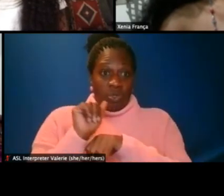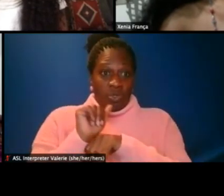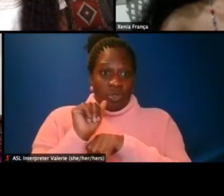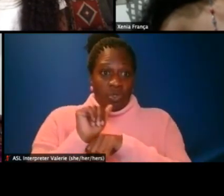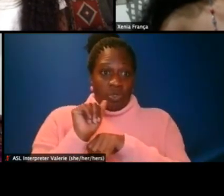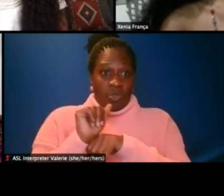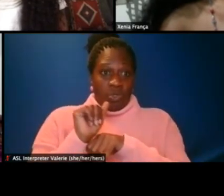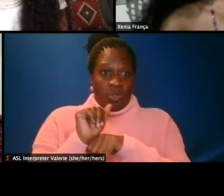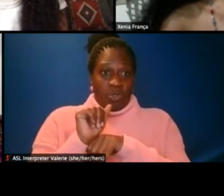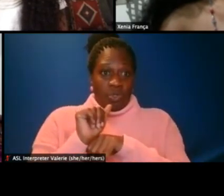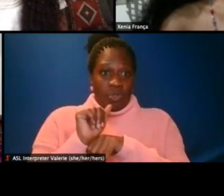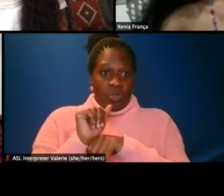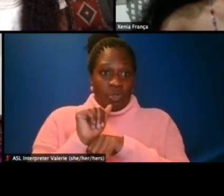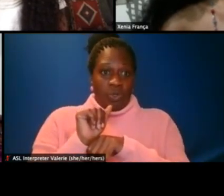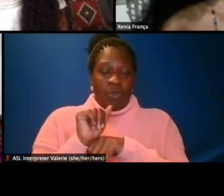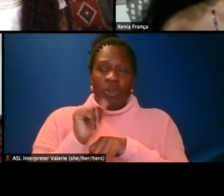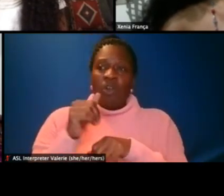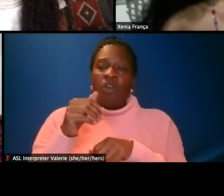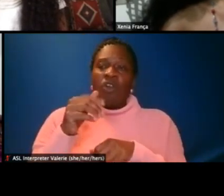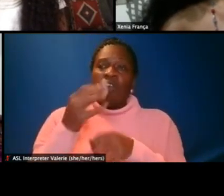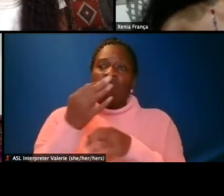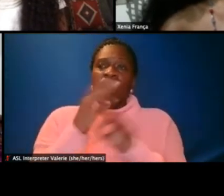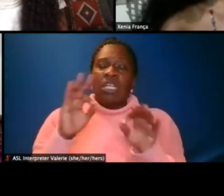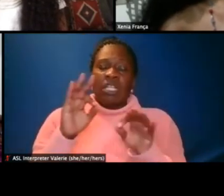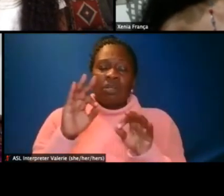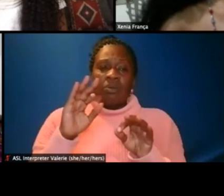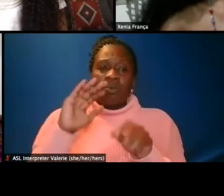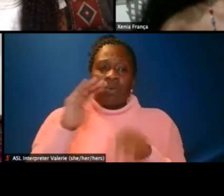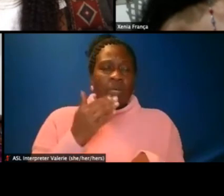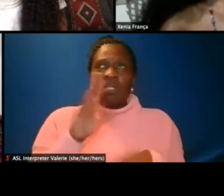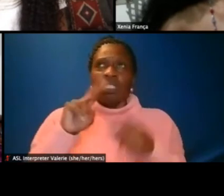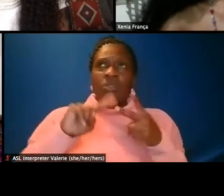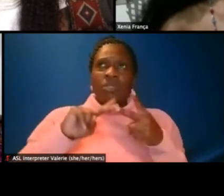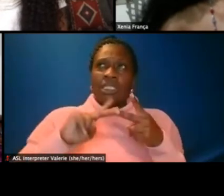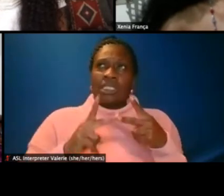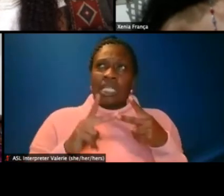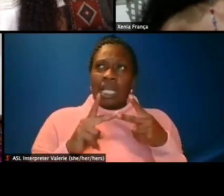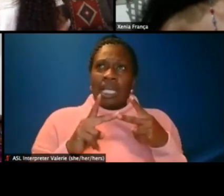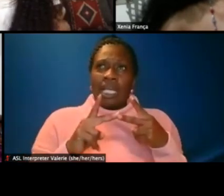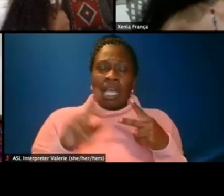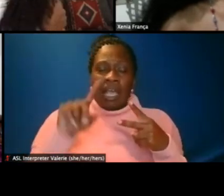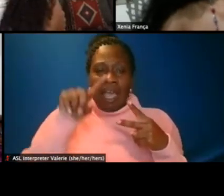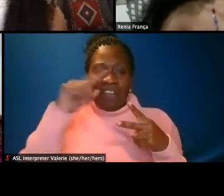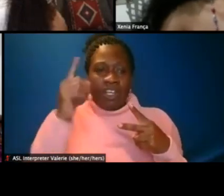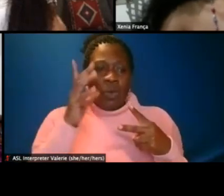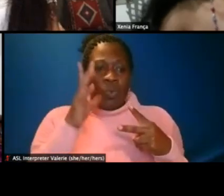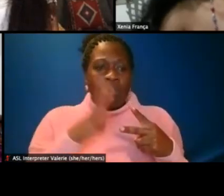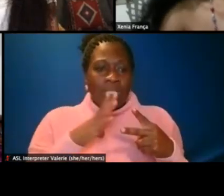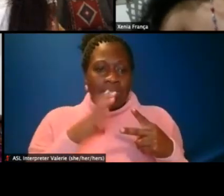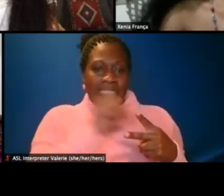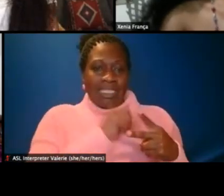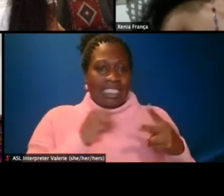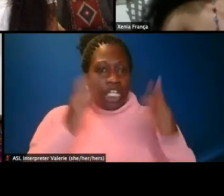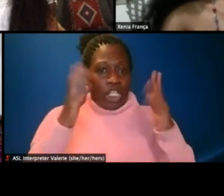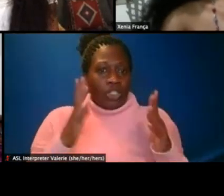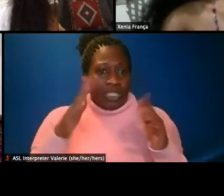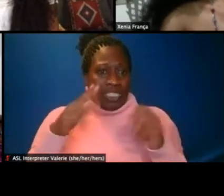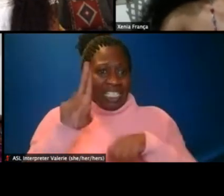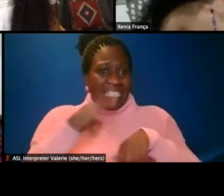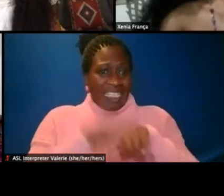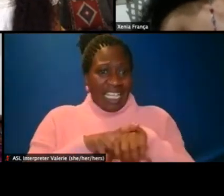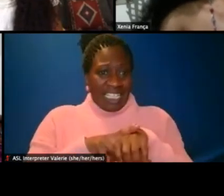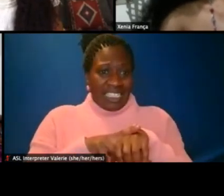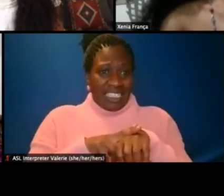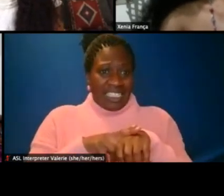Verda Freeman Welcome, she was the second African-American woman senator in the nation. And she survived